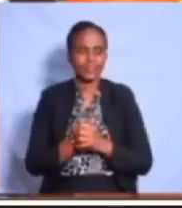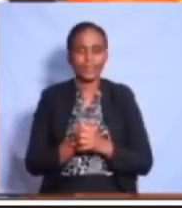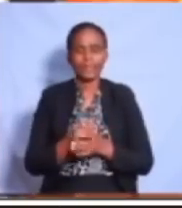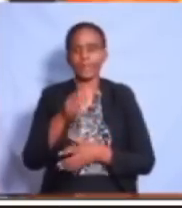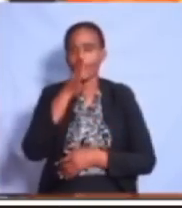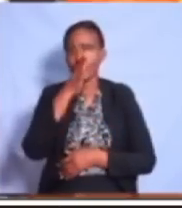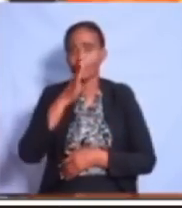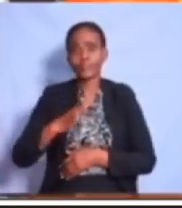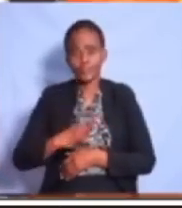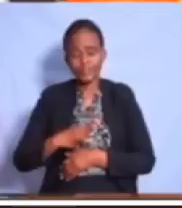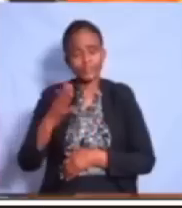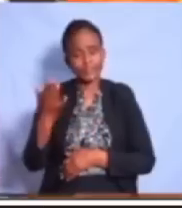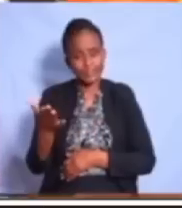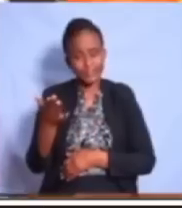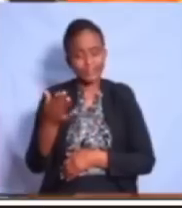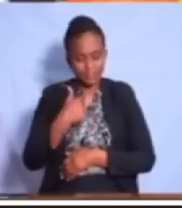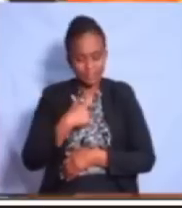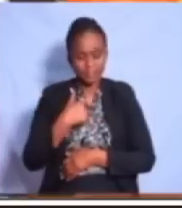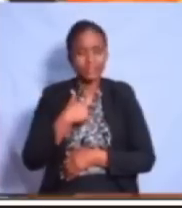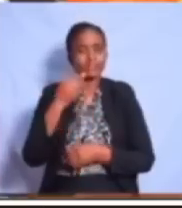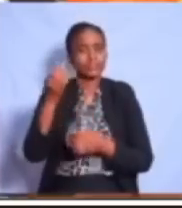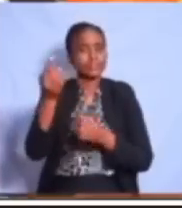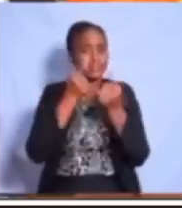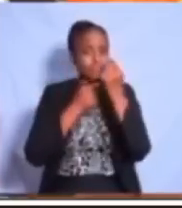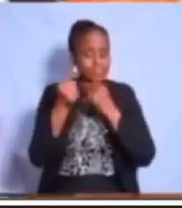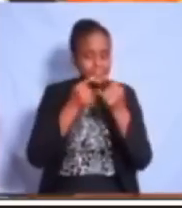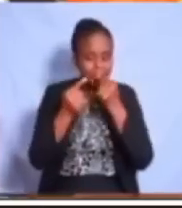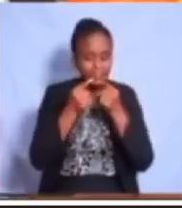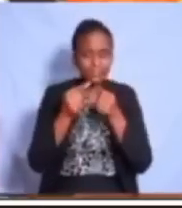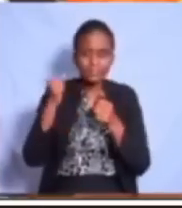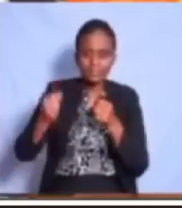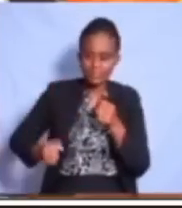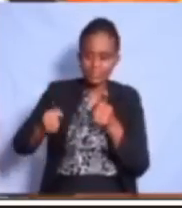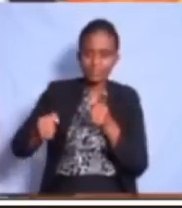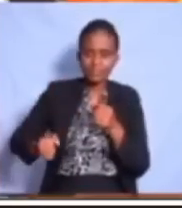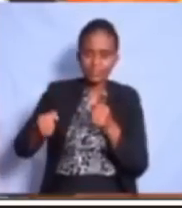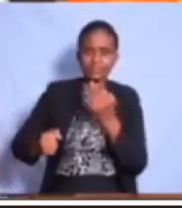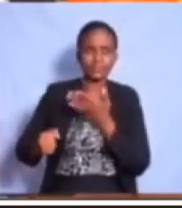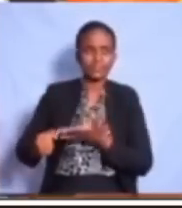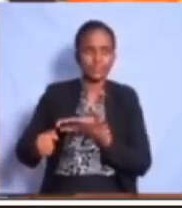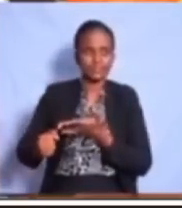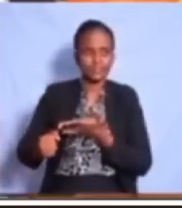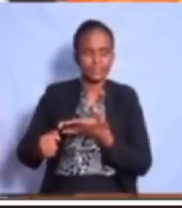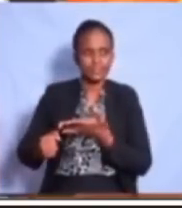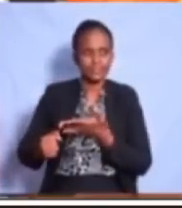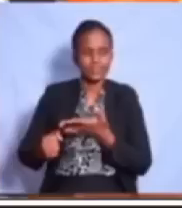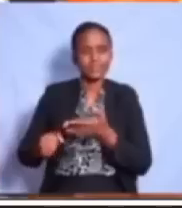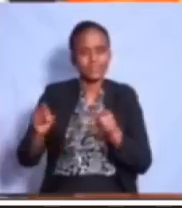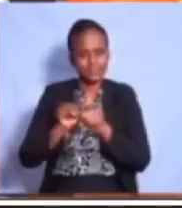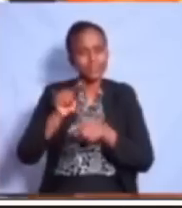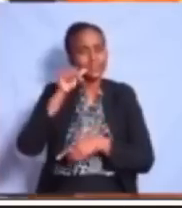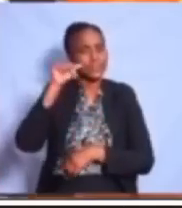Madam Speaker, I am engaging our traditional leaders as late as